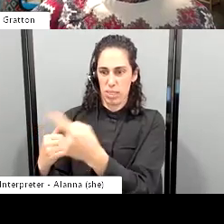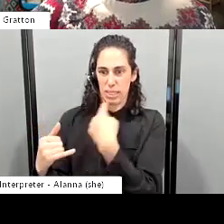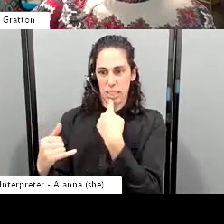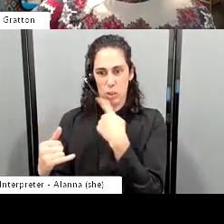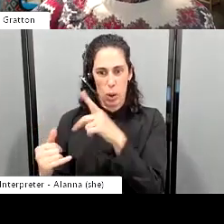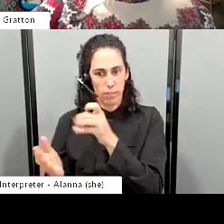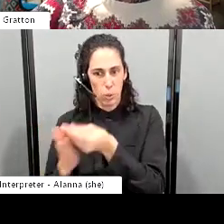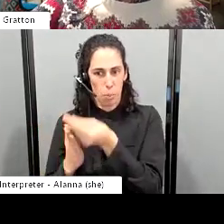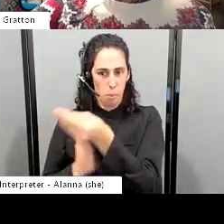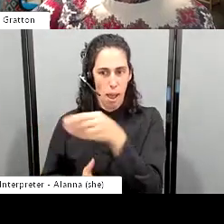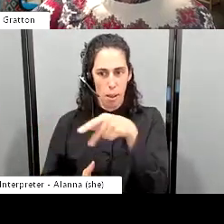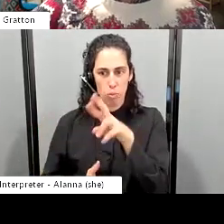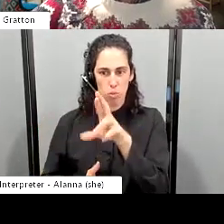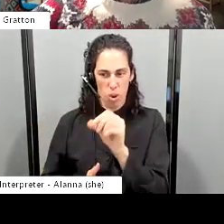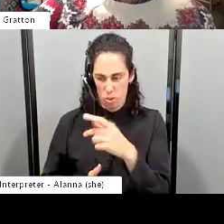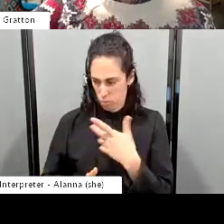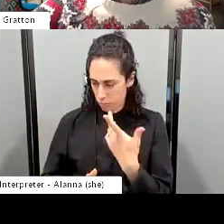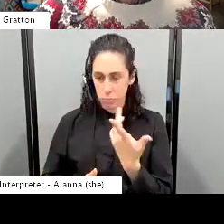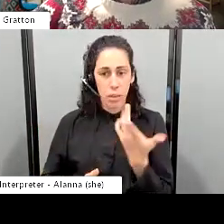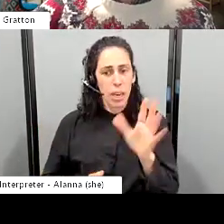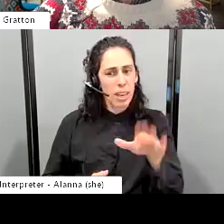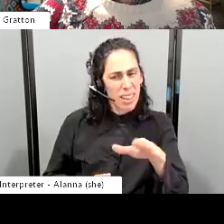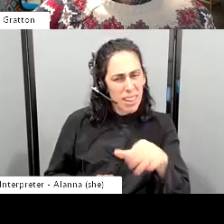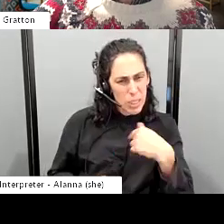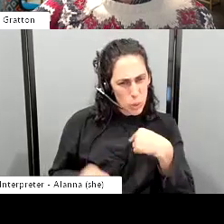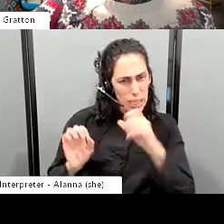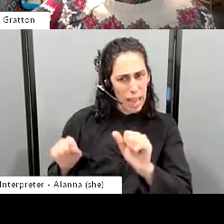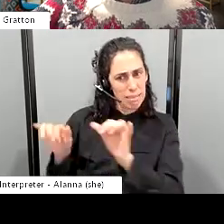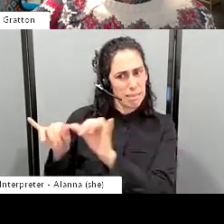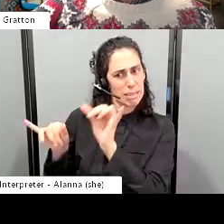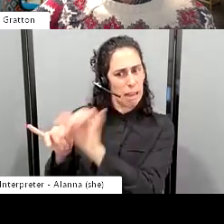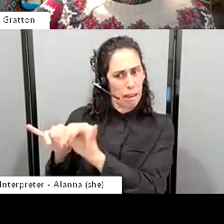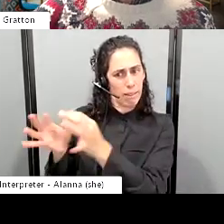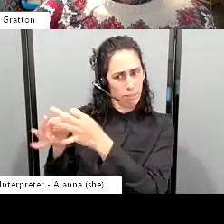see, it's hard to see on my screen right now for some reason. Here we go.